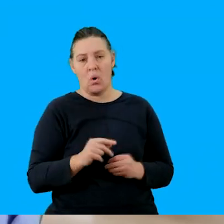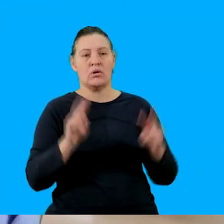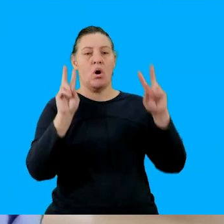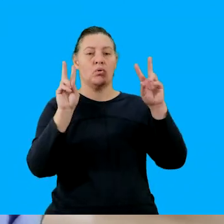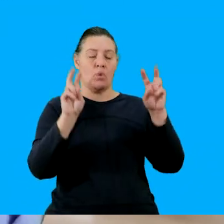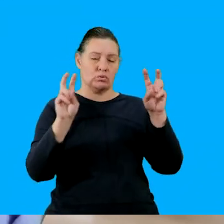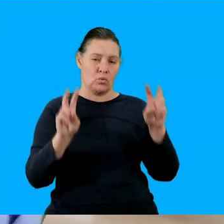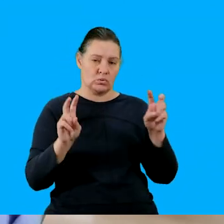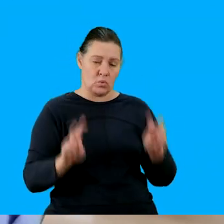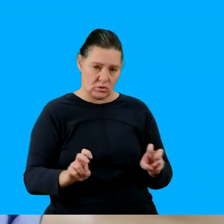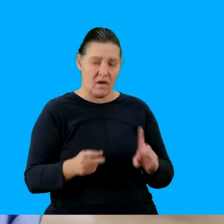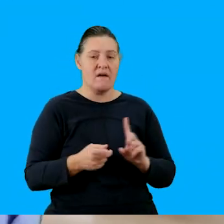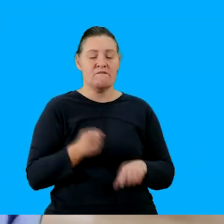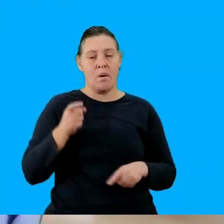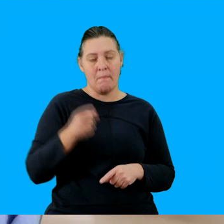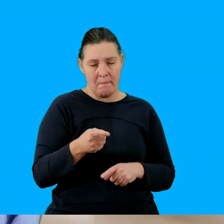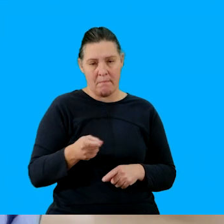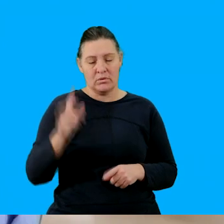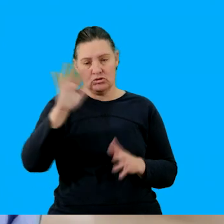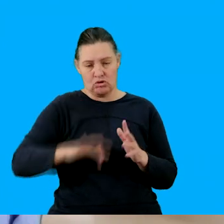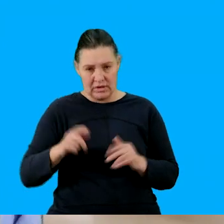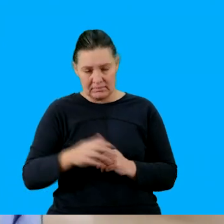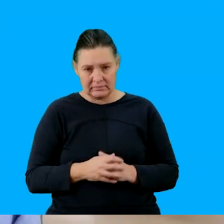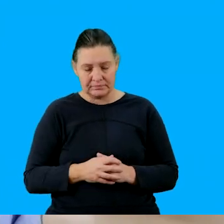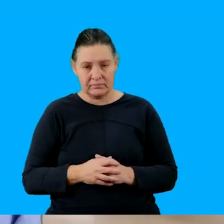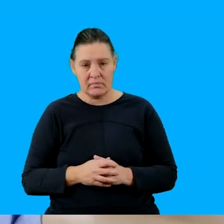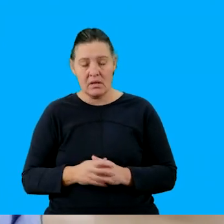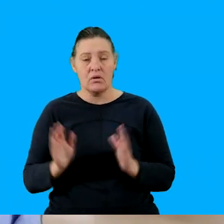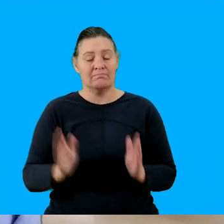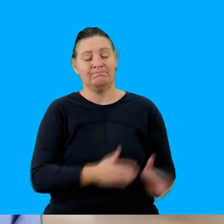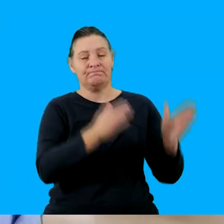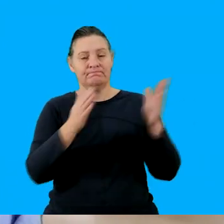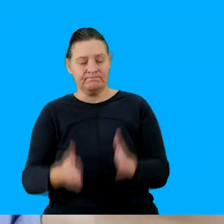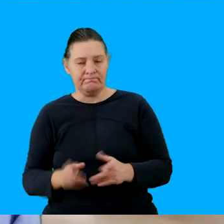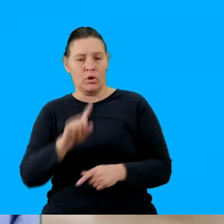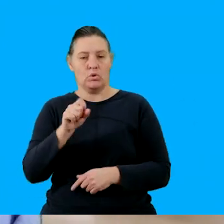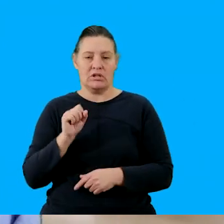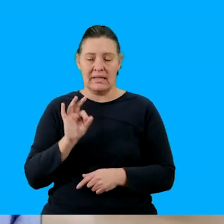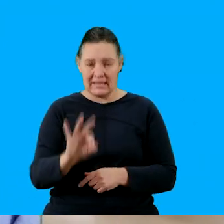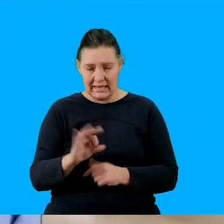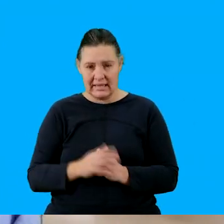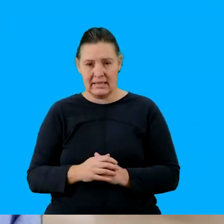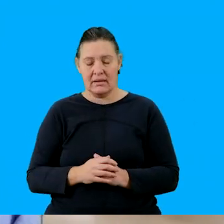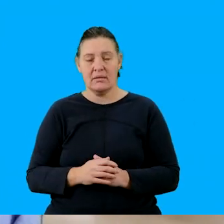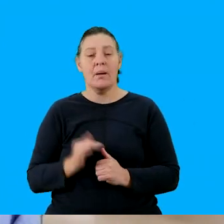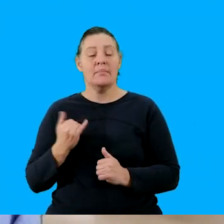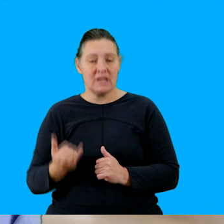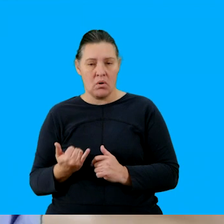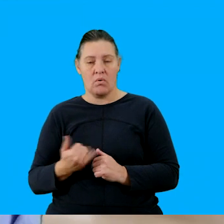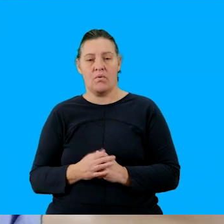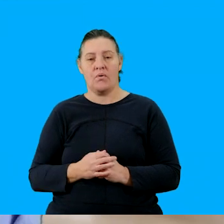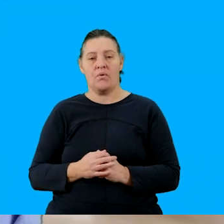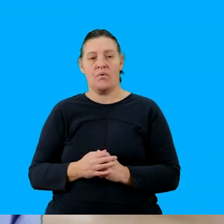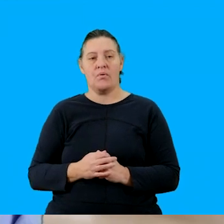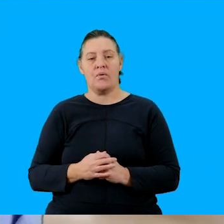on quoting challenges from the scenario. And then as we move on, we have question 3 now. With your